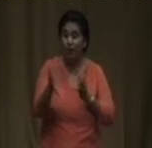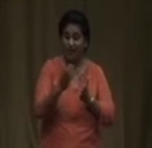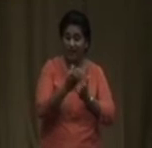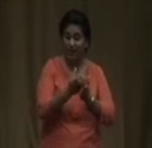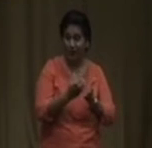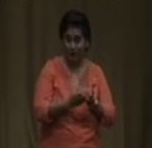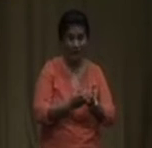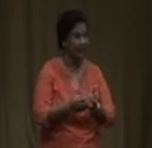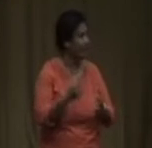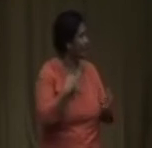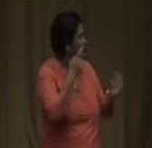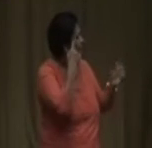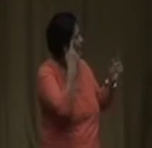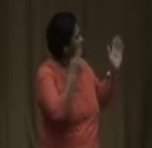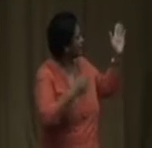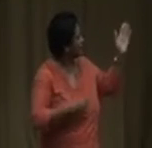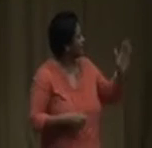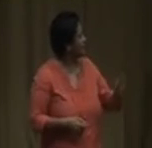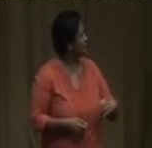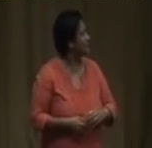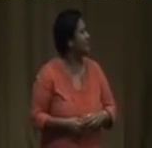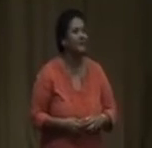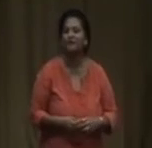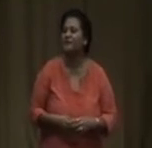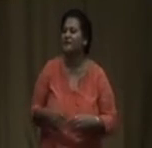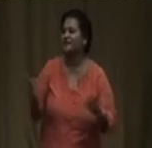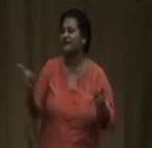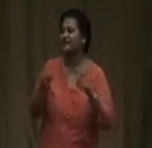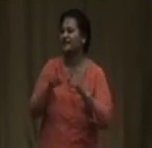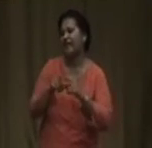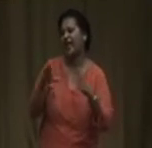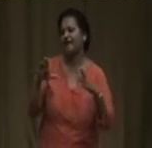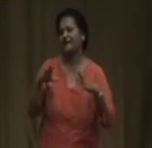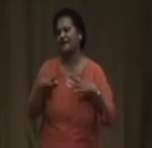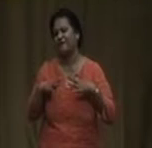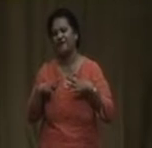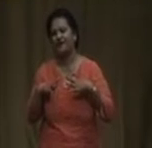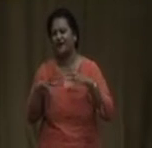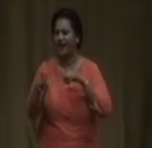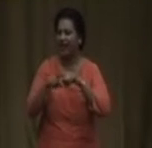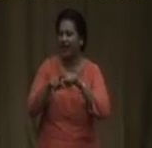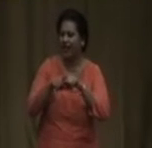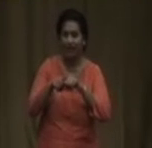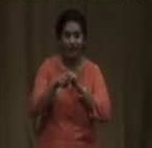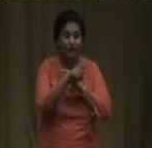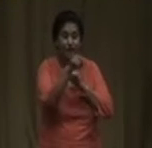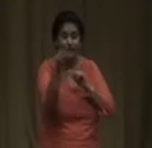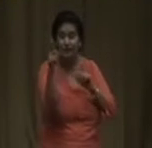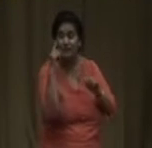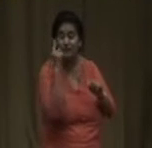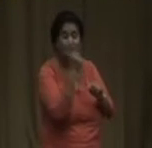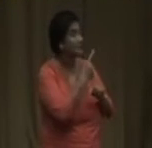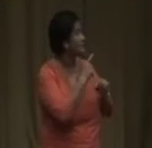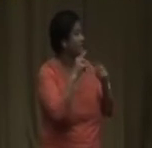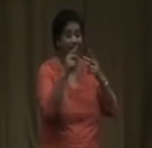about. Now, I concede this is semi-free range learning, because of those of you that are quite observant, you would see a little fence